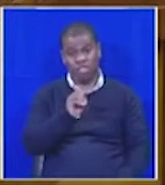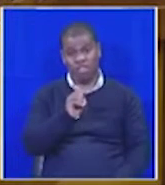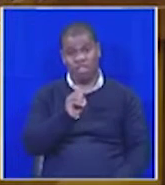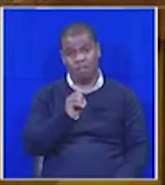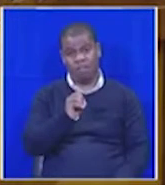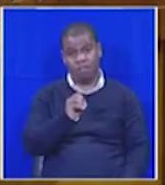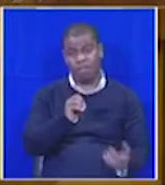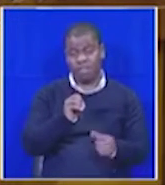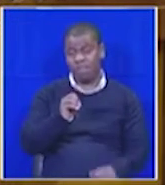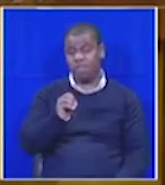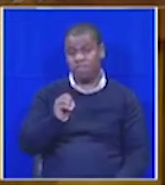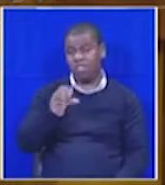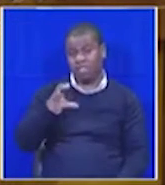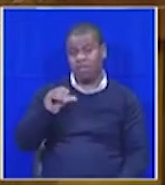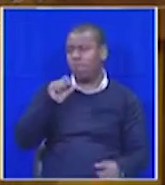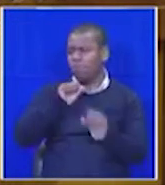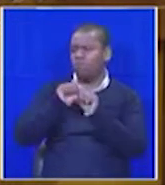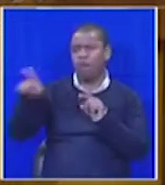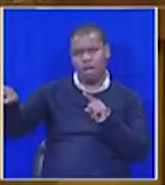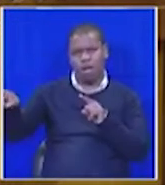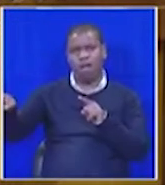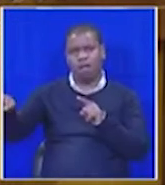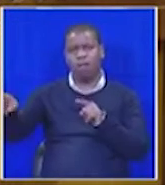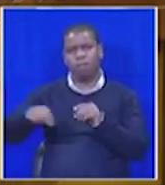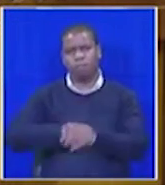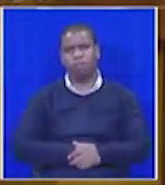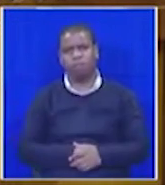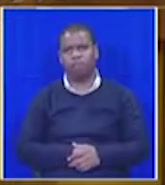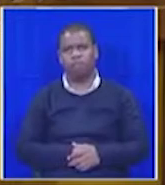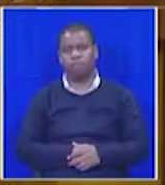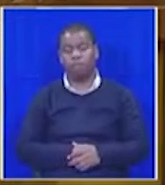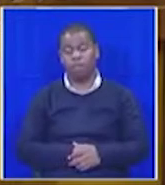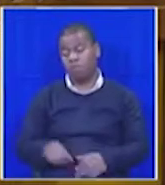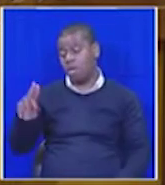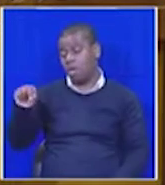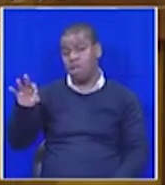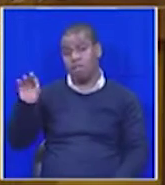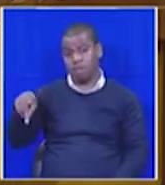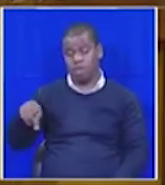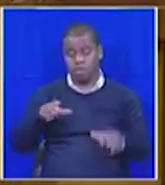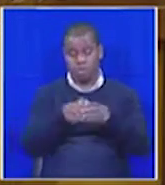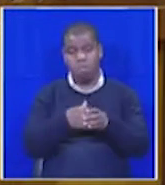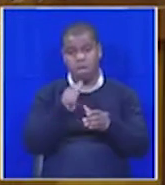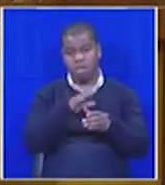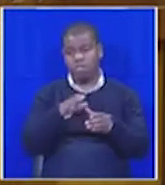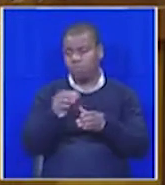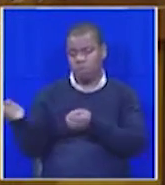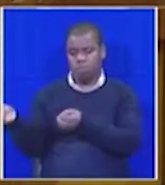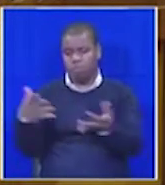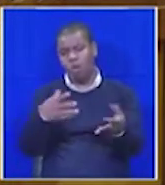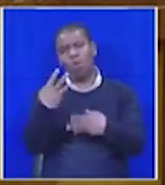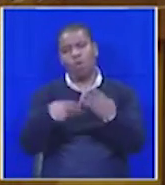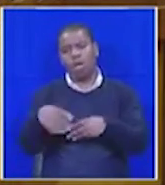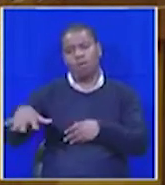on the riverbed, seared to the color of concrete. That's what the NFP and the ANC provide to workers